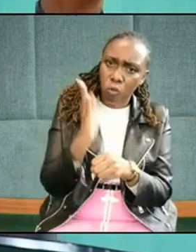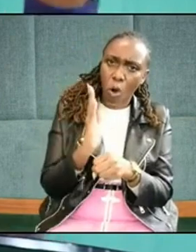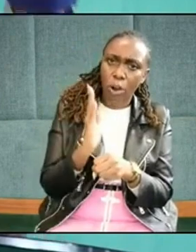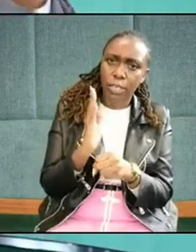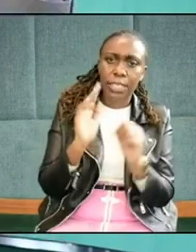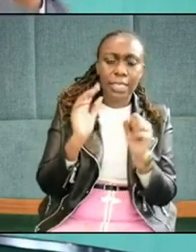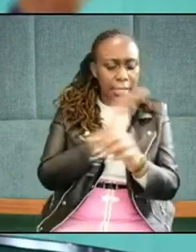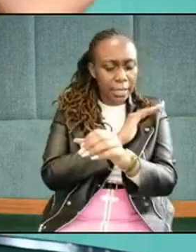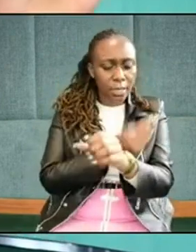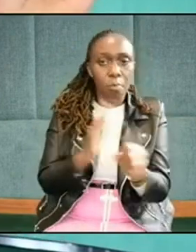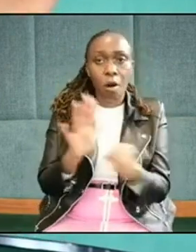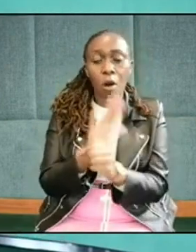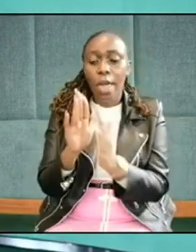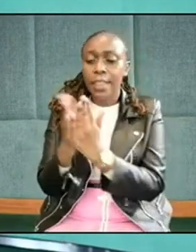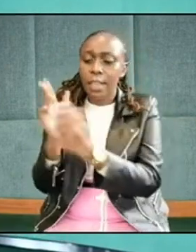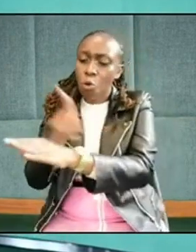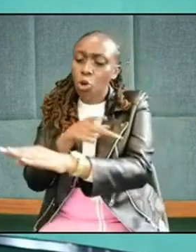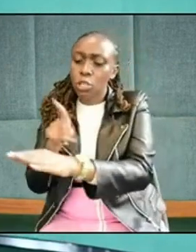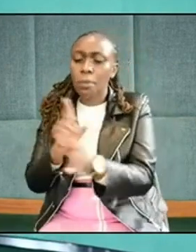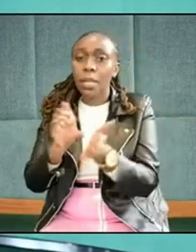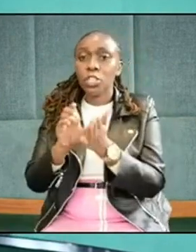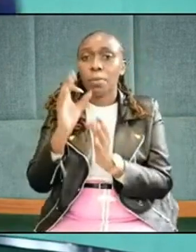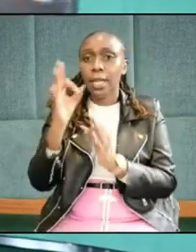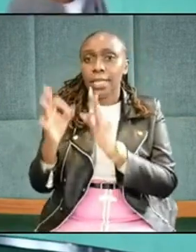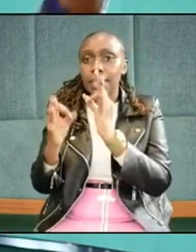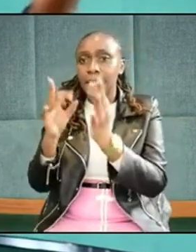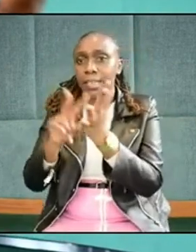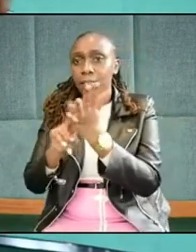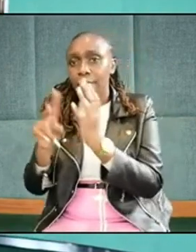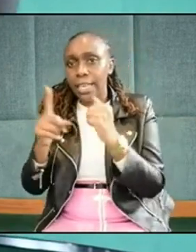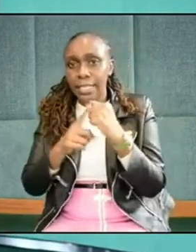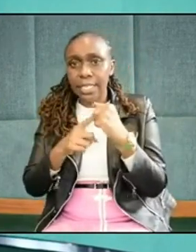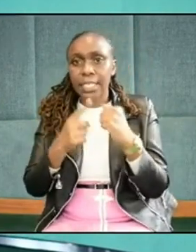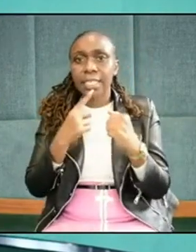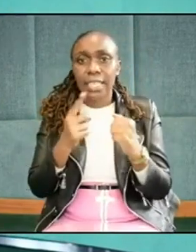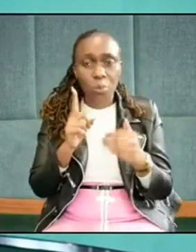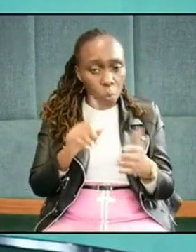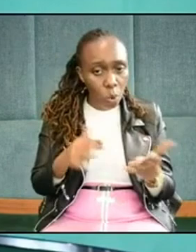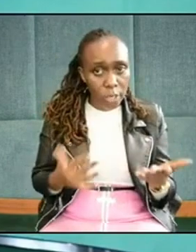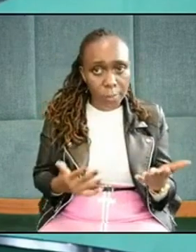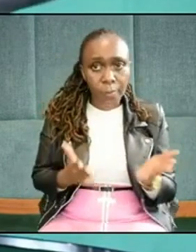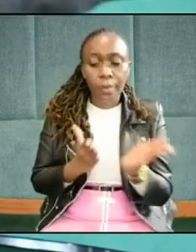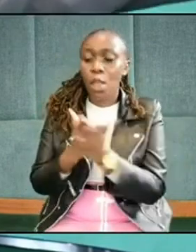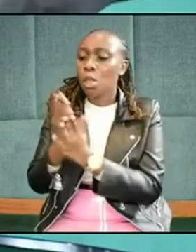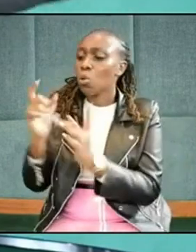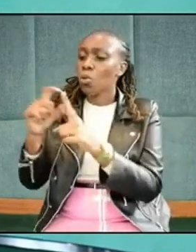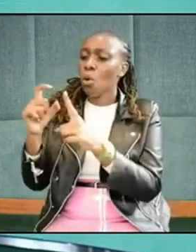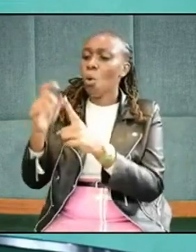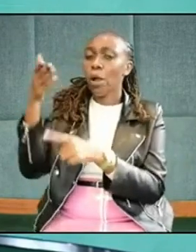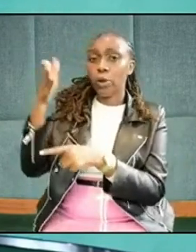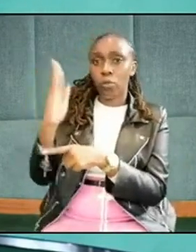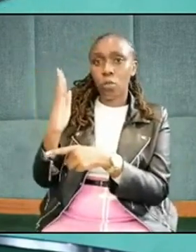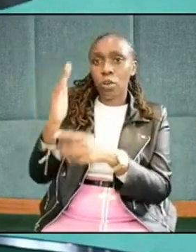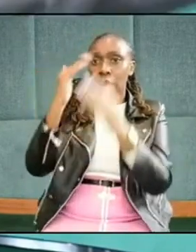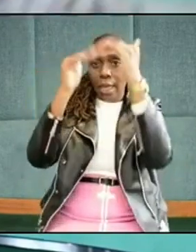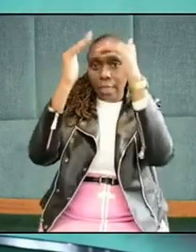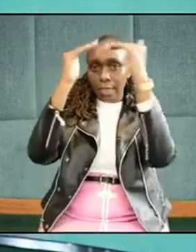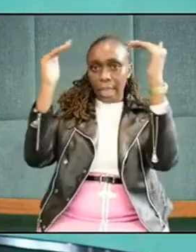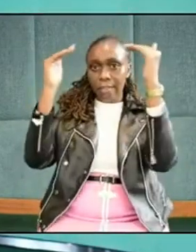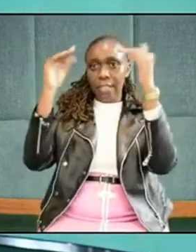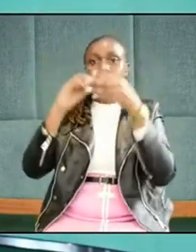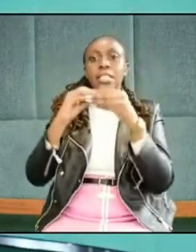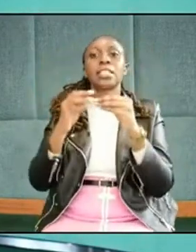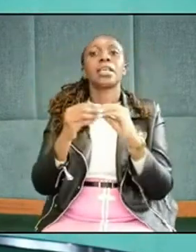Actually, in Psalms chapter 33, verse 6, the Bible tells us that through the word of God, the heavens